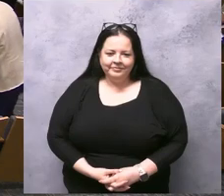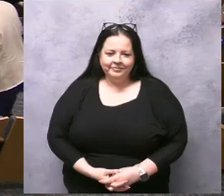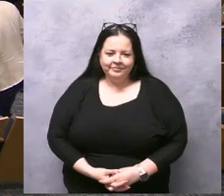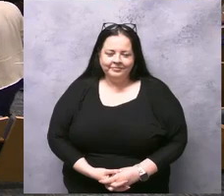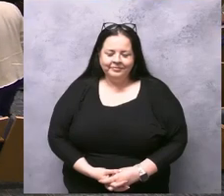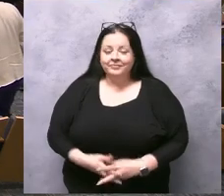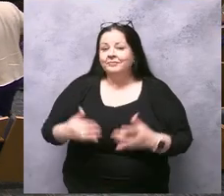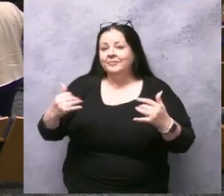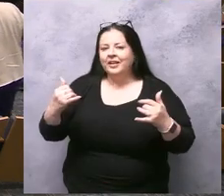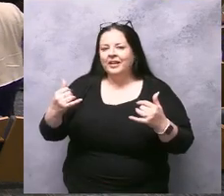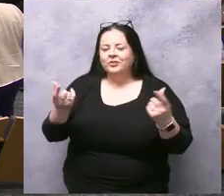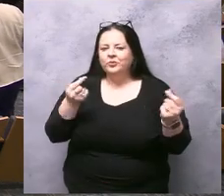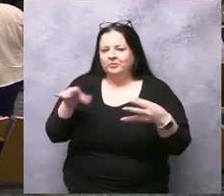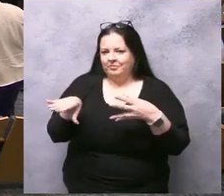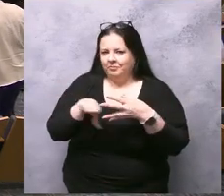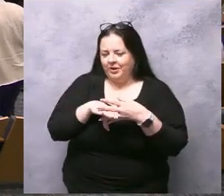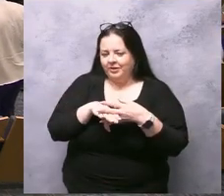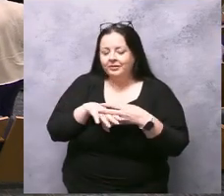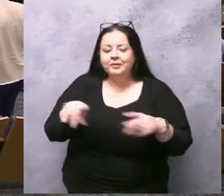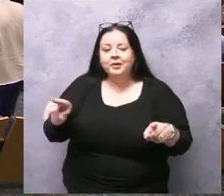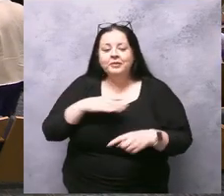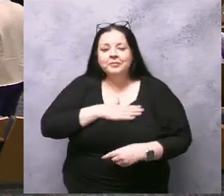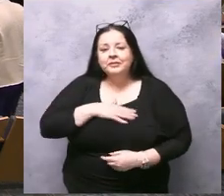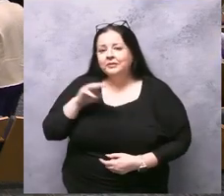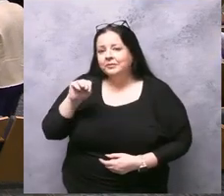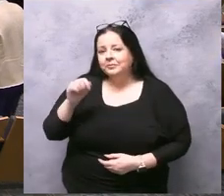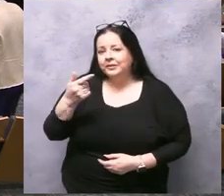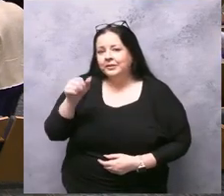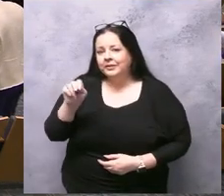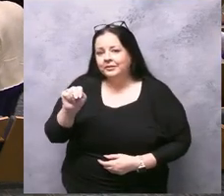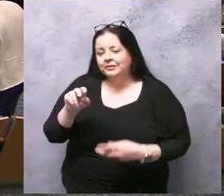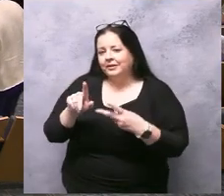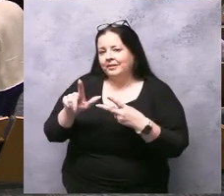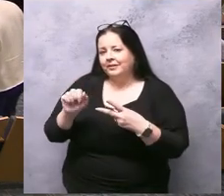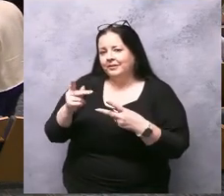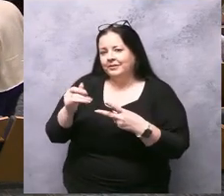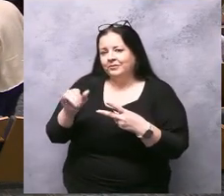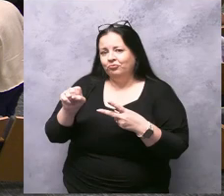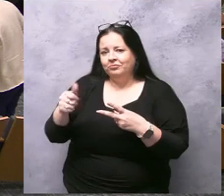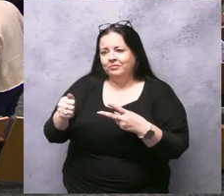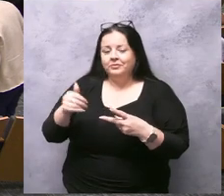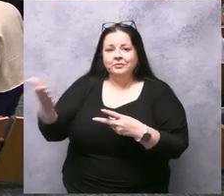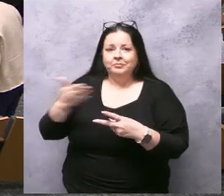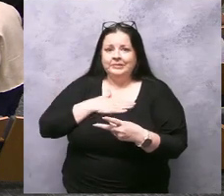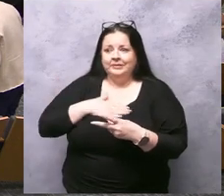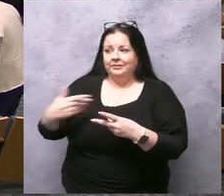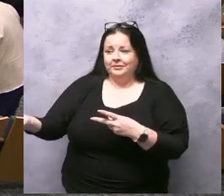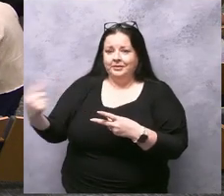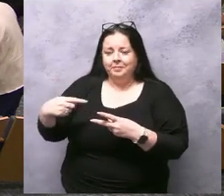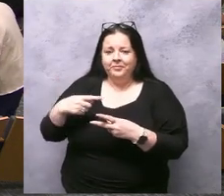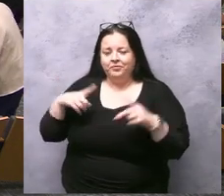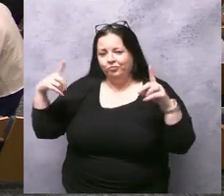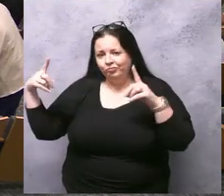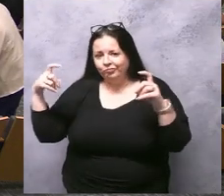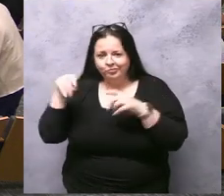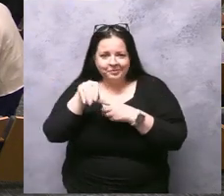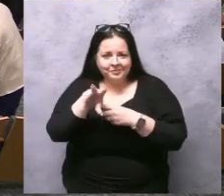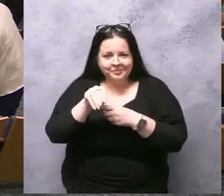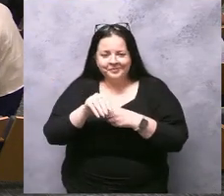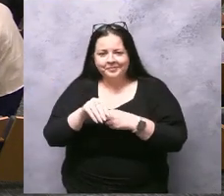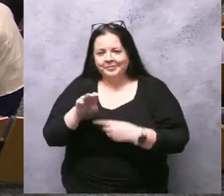At this time, we're going to take a break, but if I could ask Megan and Lakeisha to please come up forward. We'll take a picture real quickly, and also we'll take a picture with Bert as